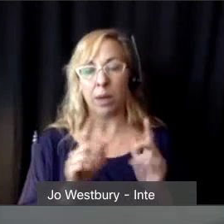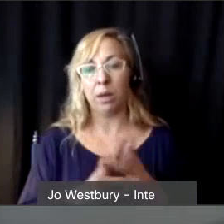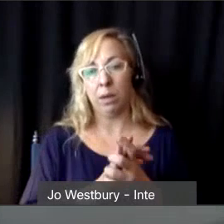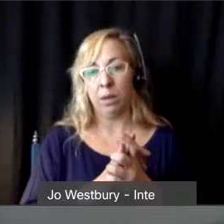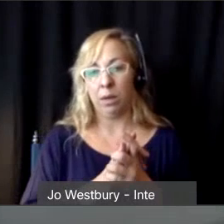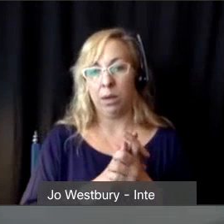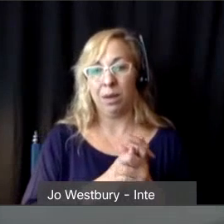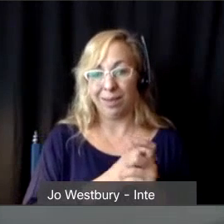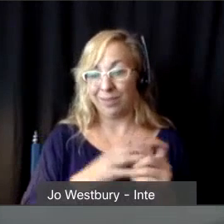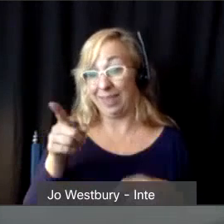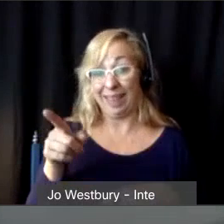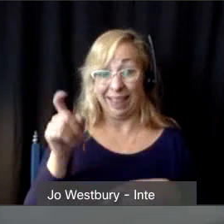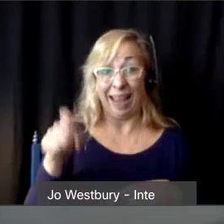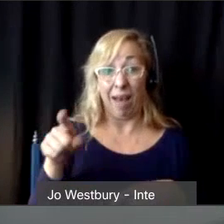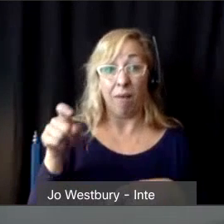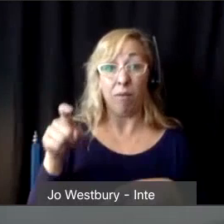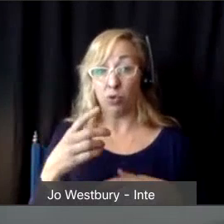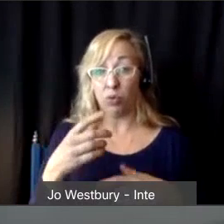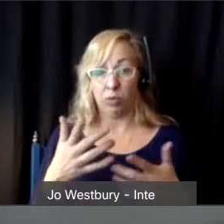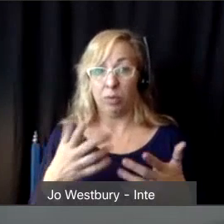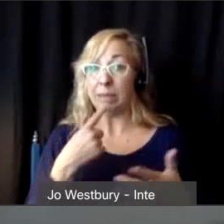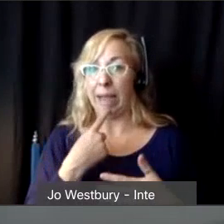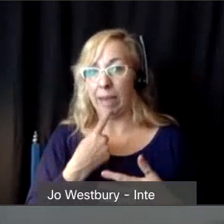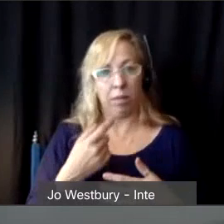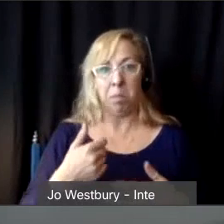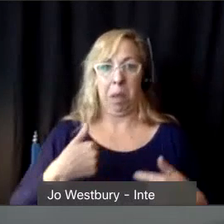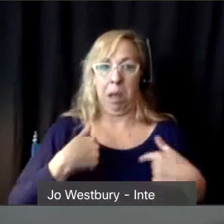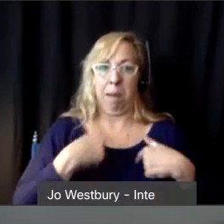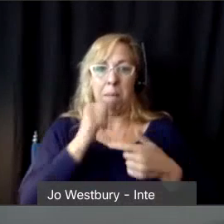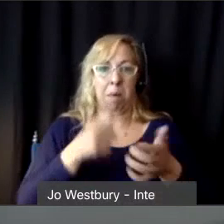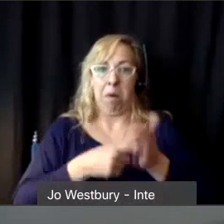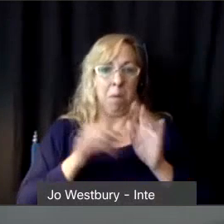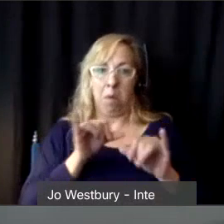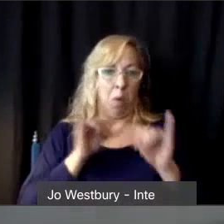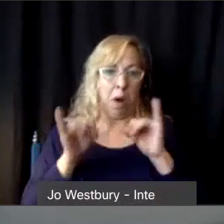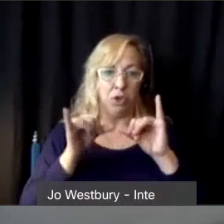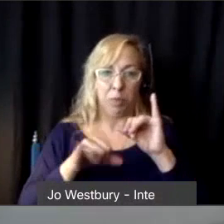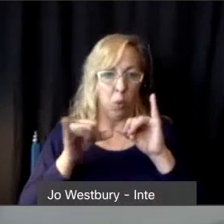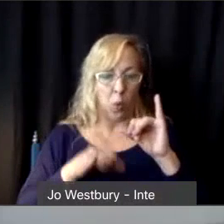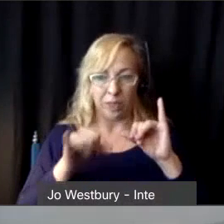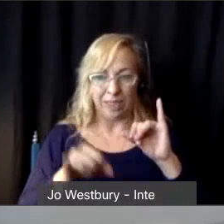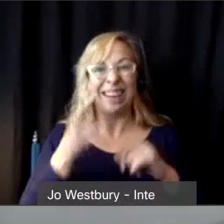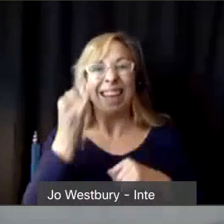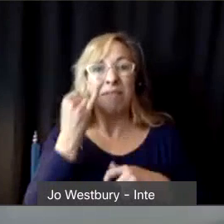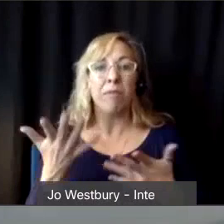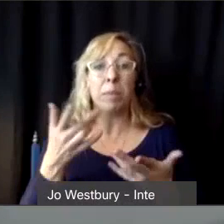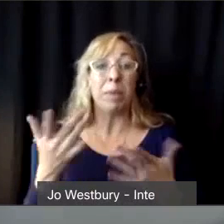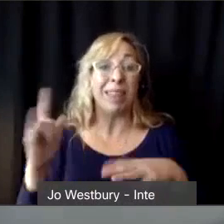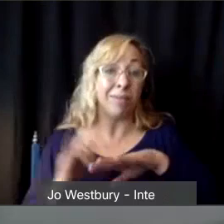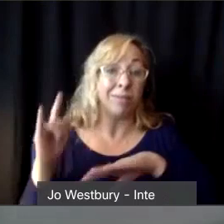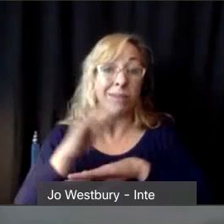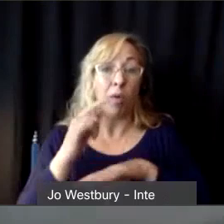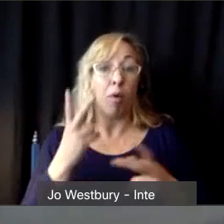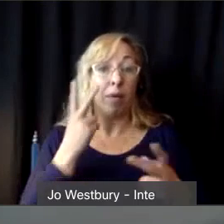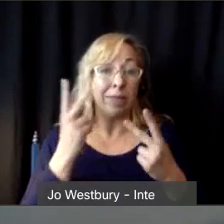that they're not currently required to be quarantining because they've been in one of the states that are identified on that list or that they've had contact with